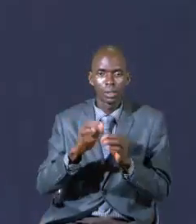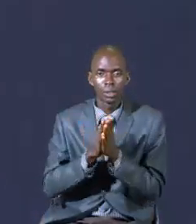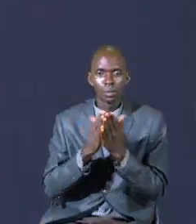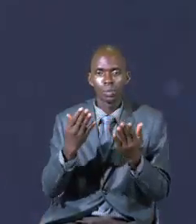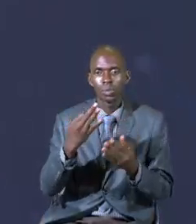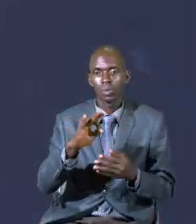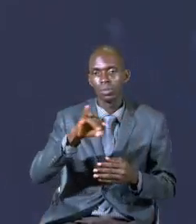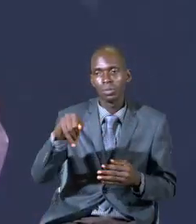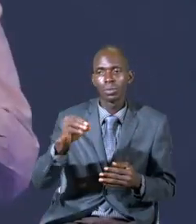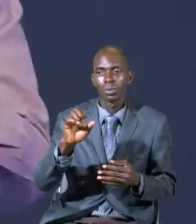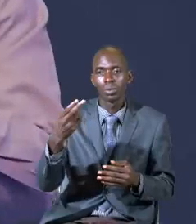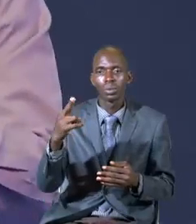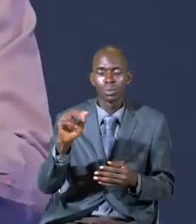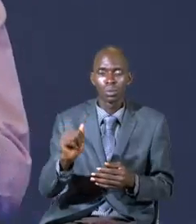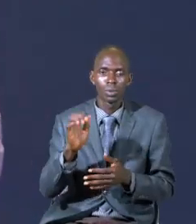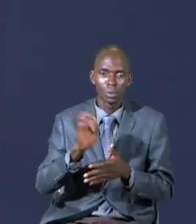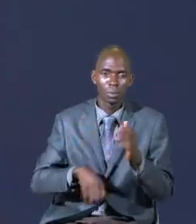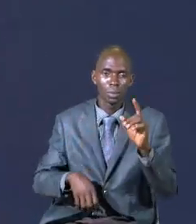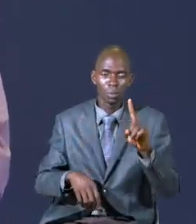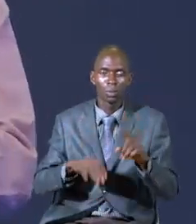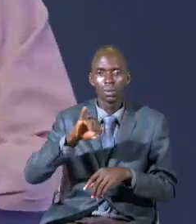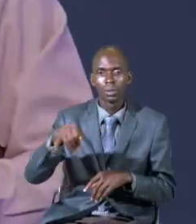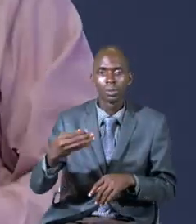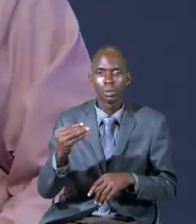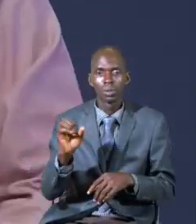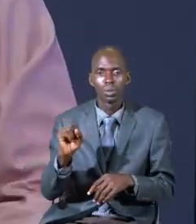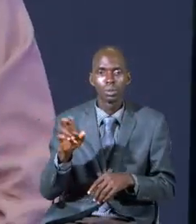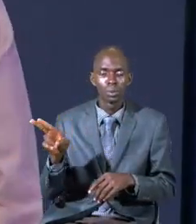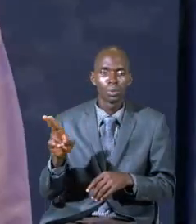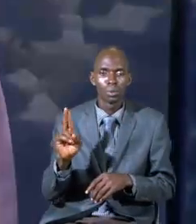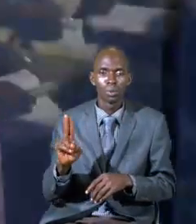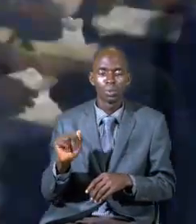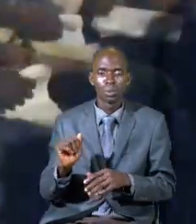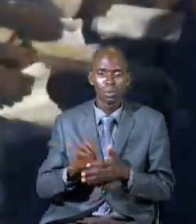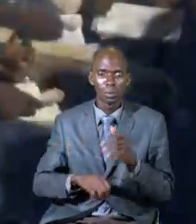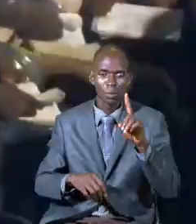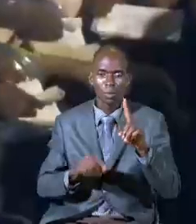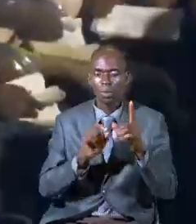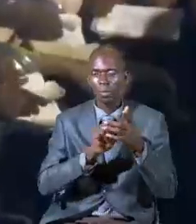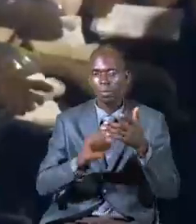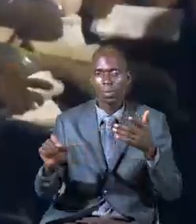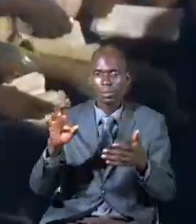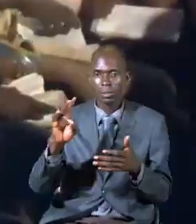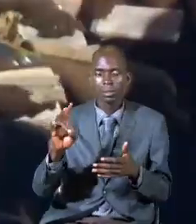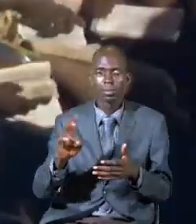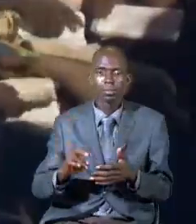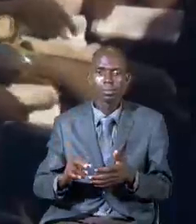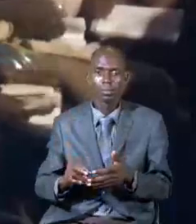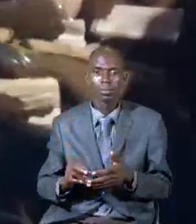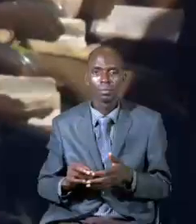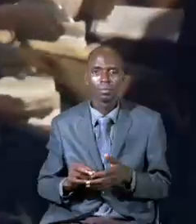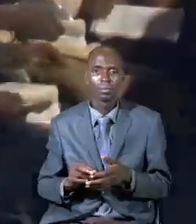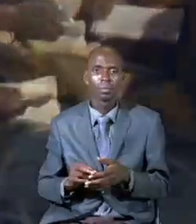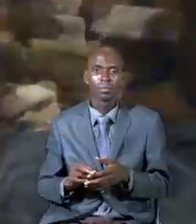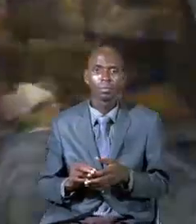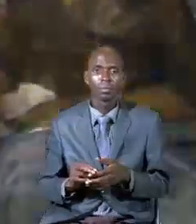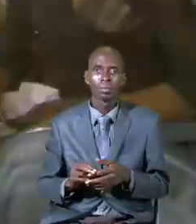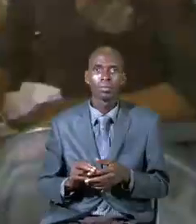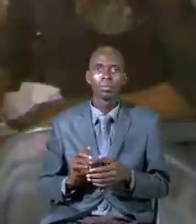reading there from verse 7. Only be thou strong and very courageous, that